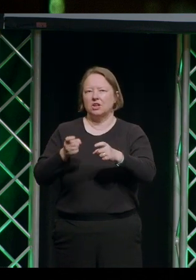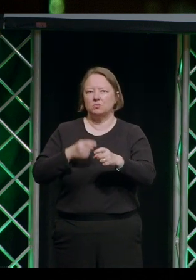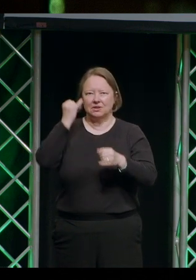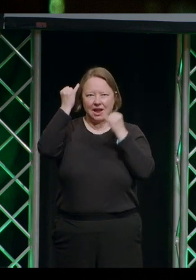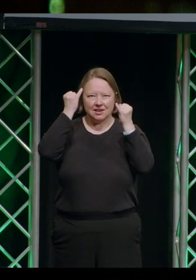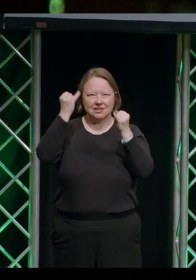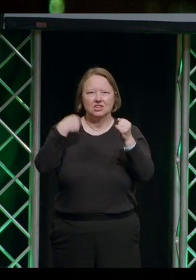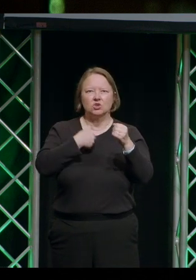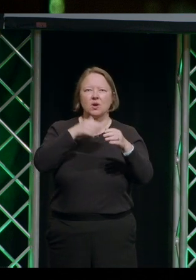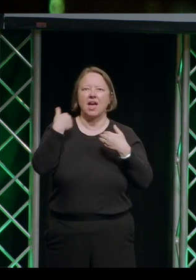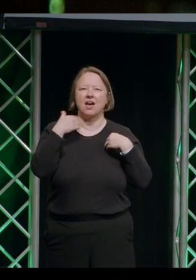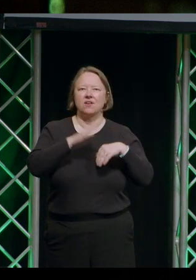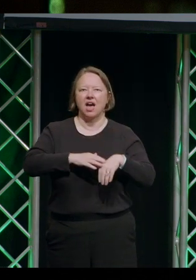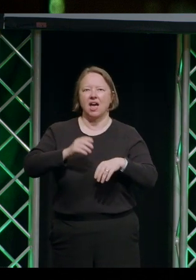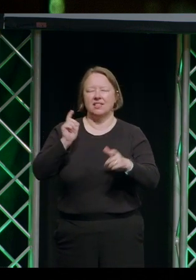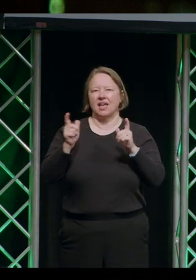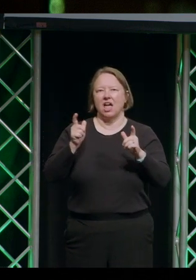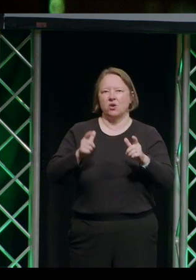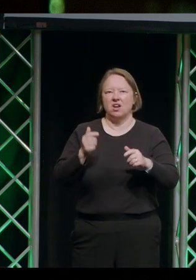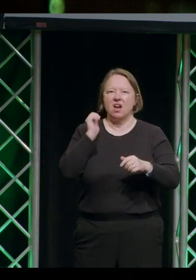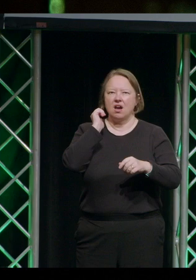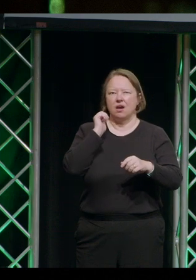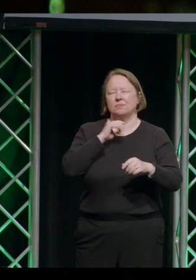put up on the Calgary Garbage Day app.